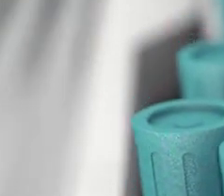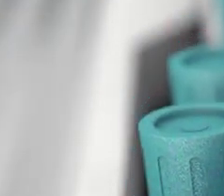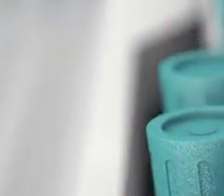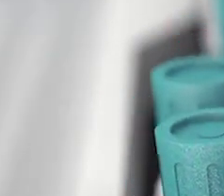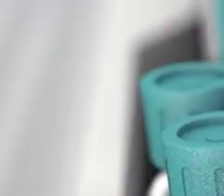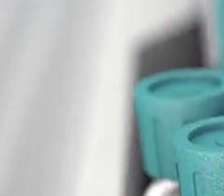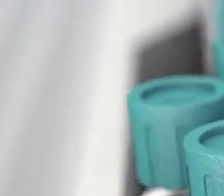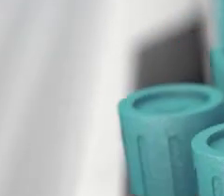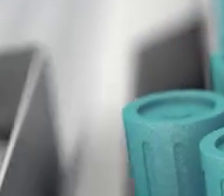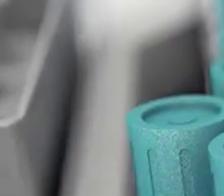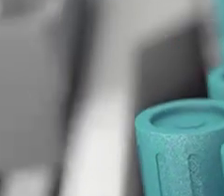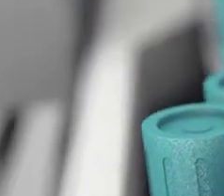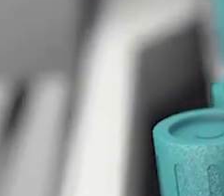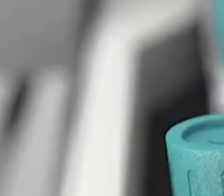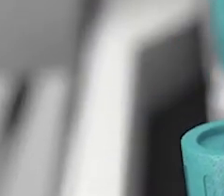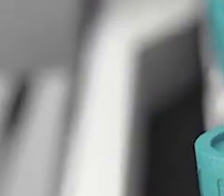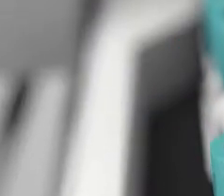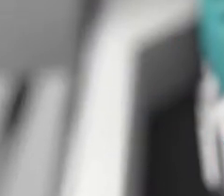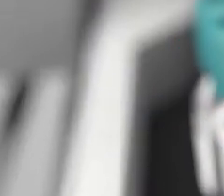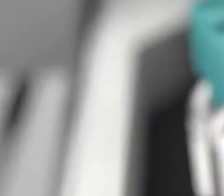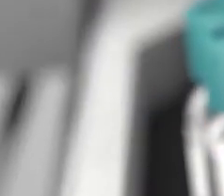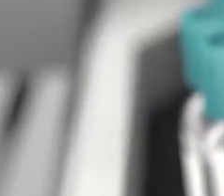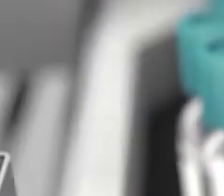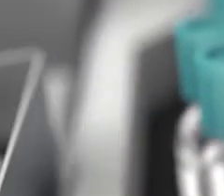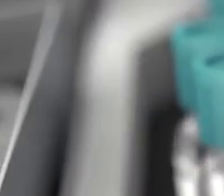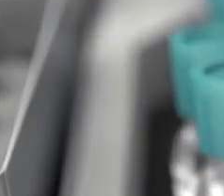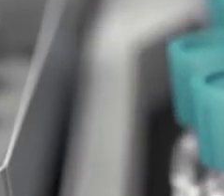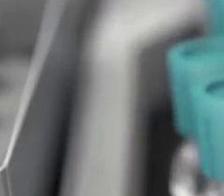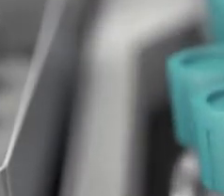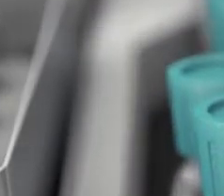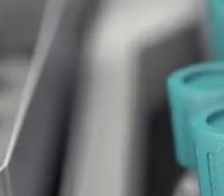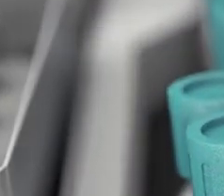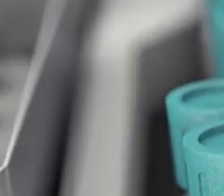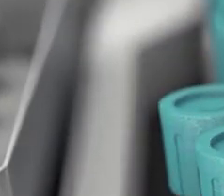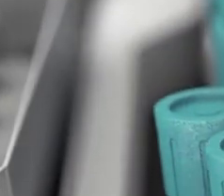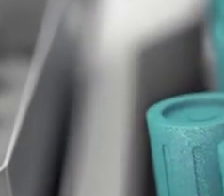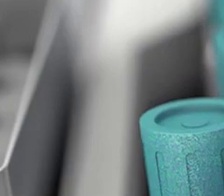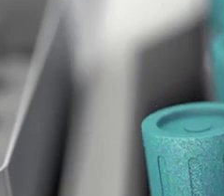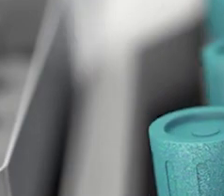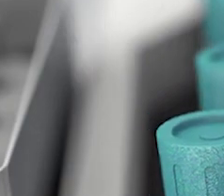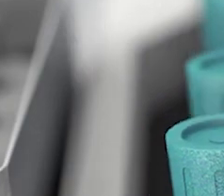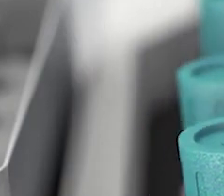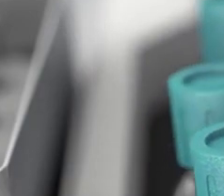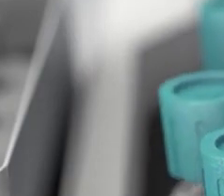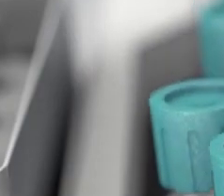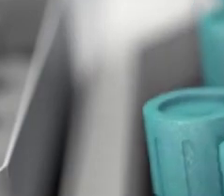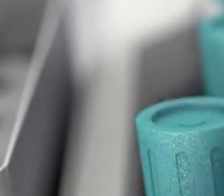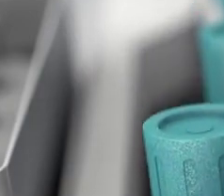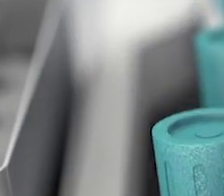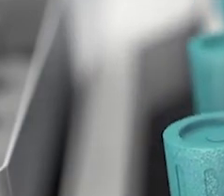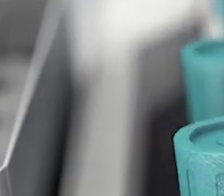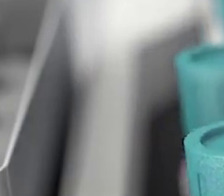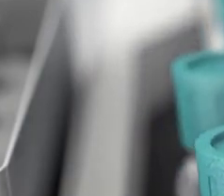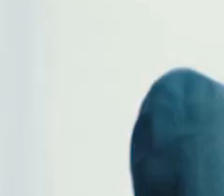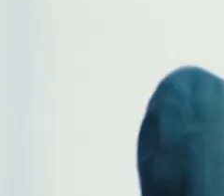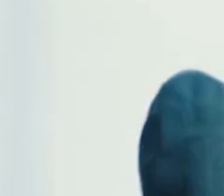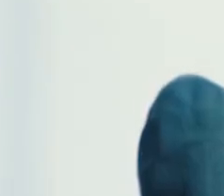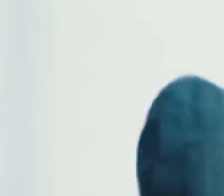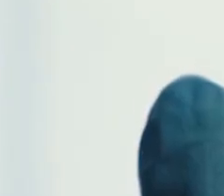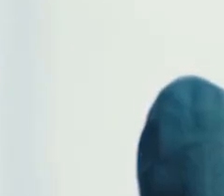bilateral arrangements with countries that have indicated their willingness to partner with Jamaica to ensure the safe vaccination of our